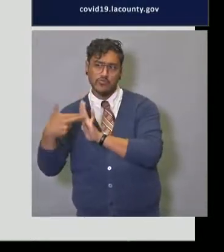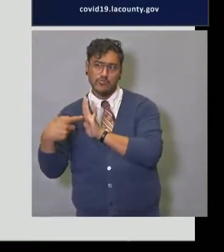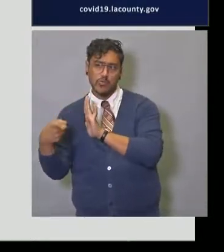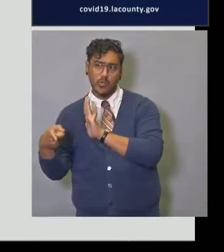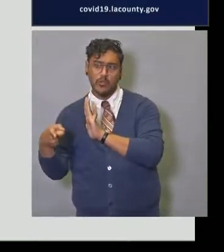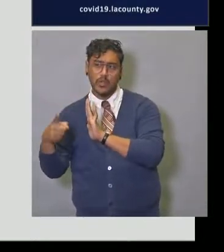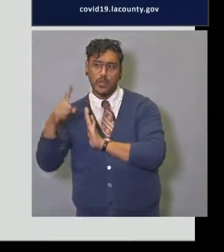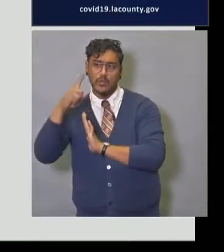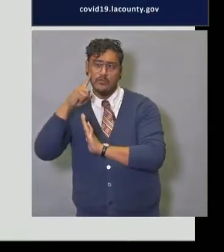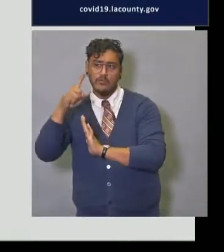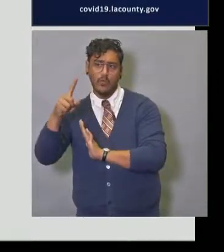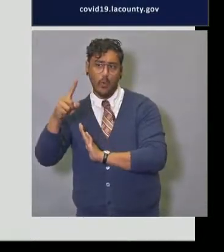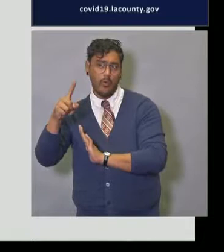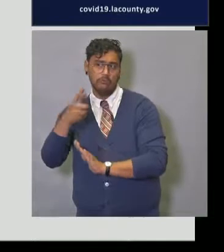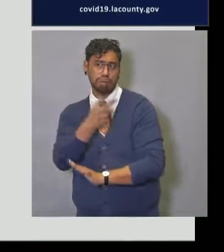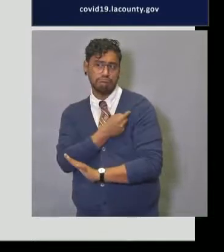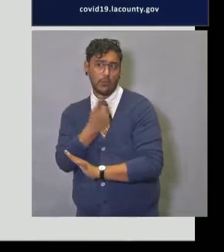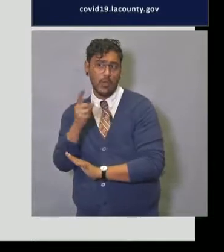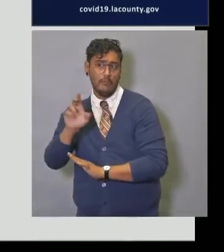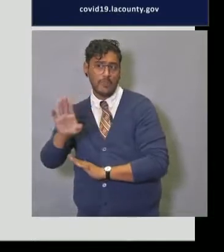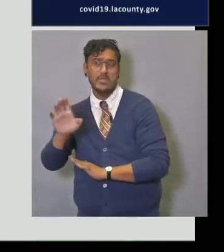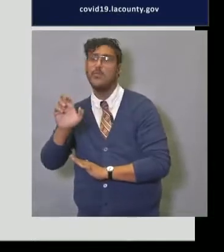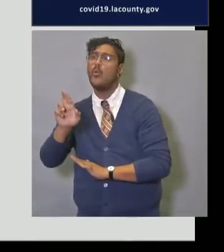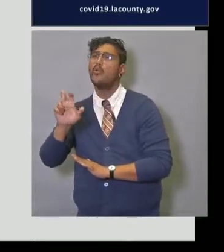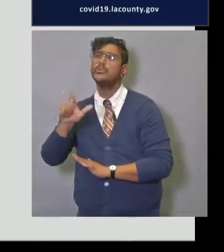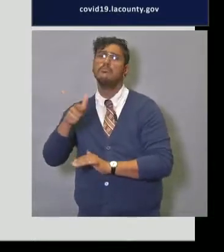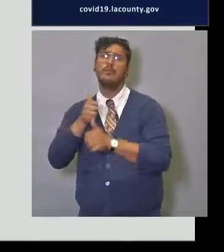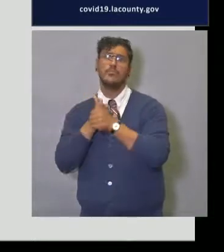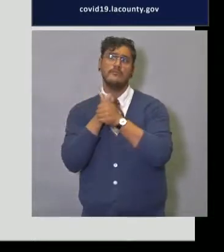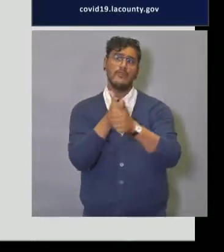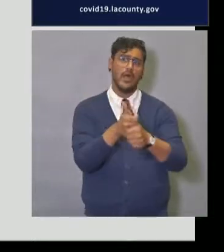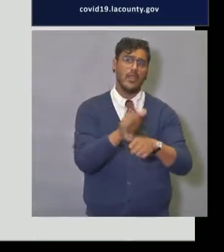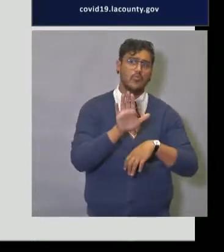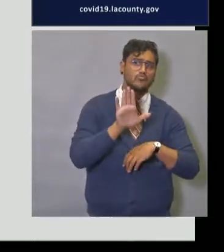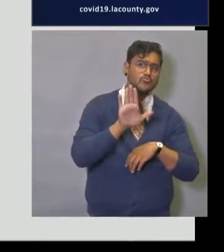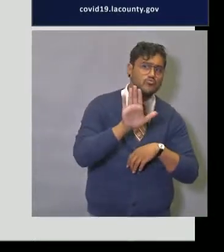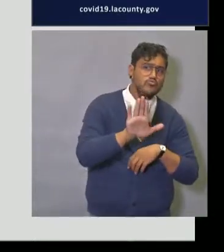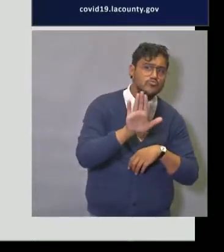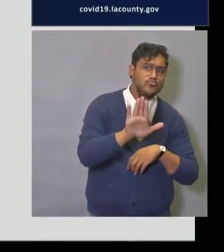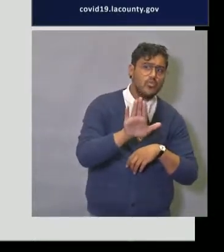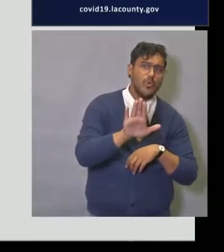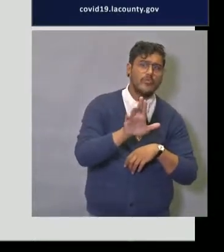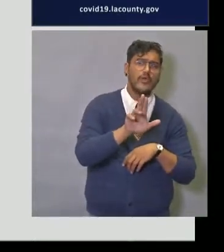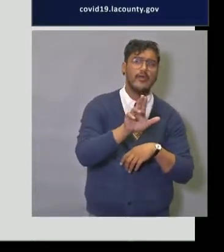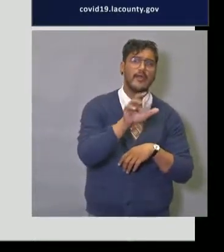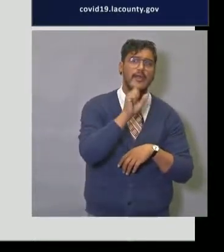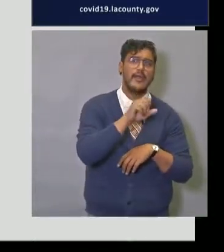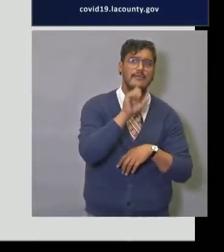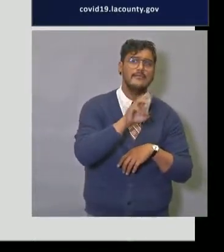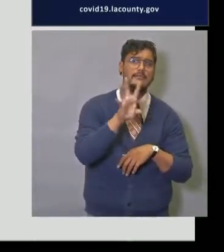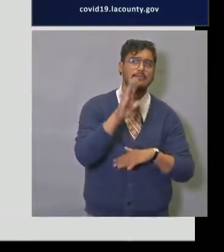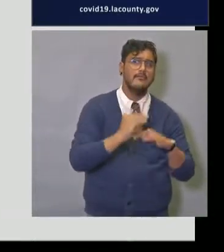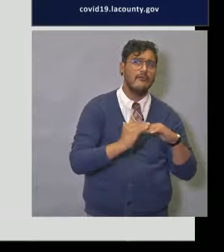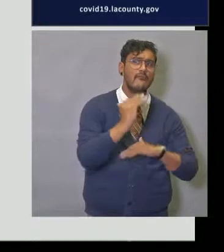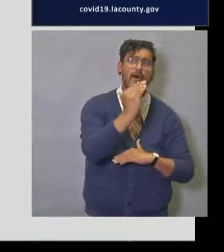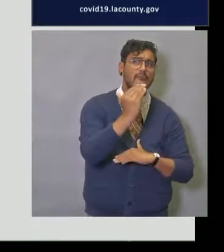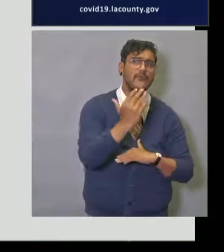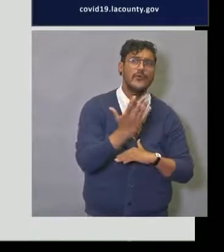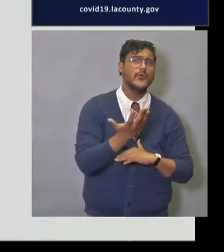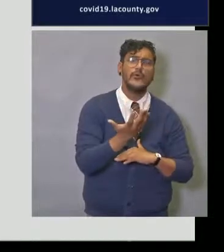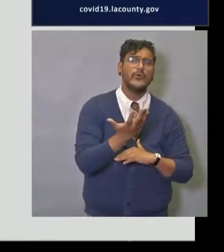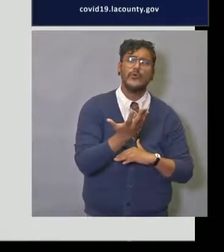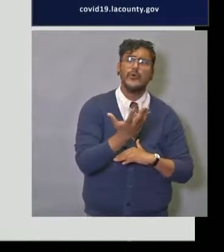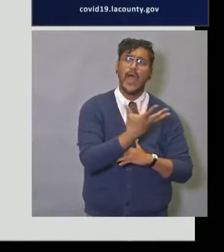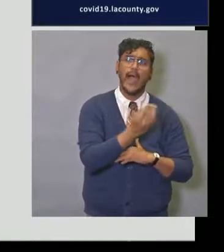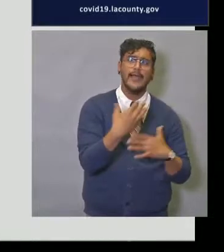vaccination of phase 1B, or if they're supposed to be following what you guys are doing, which just is age 65 plus and